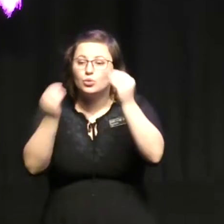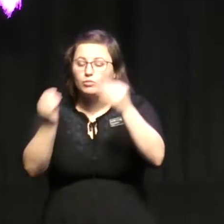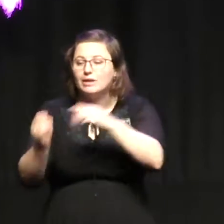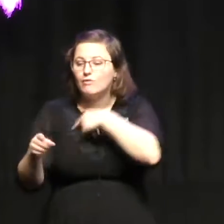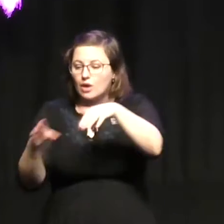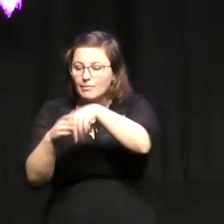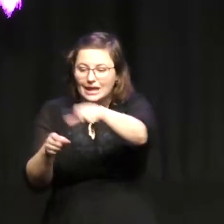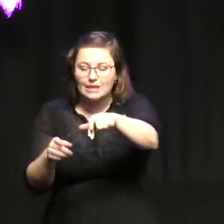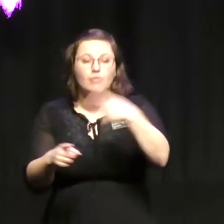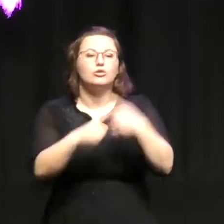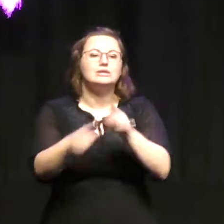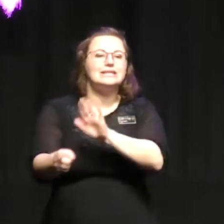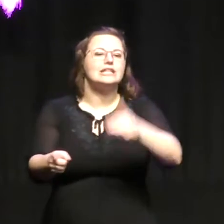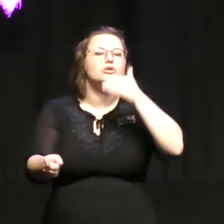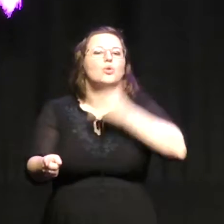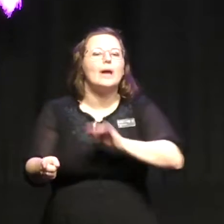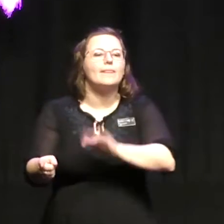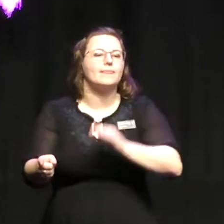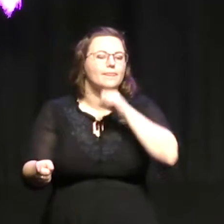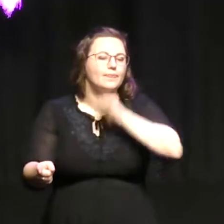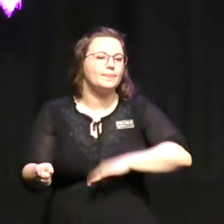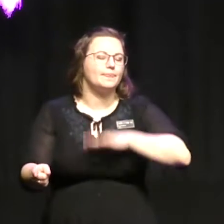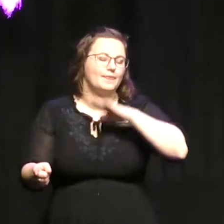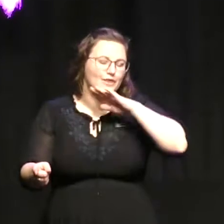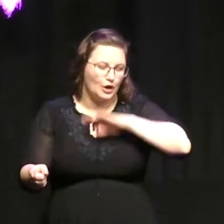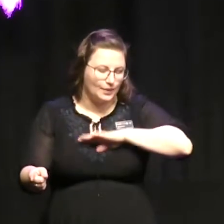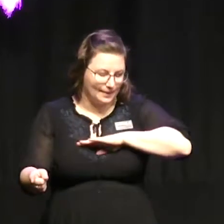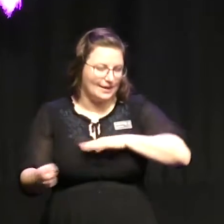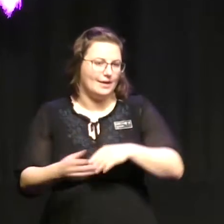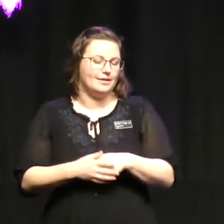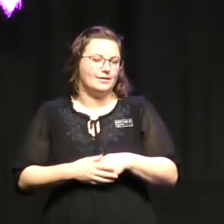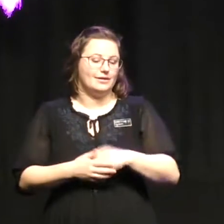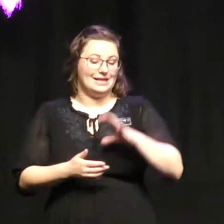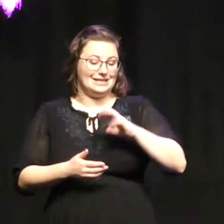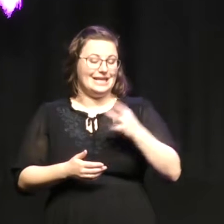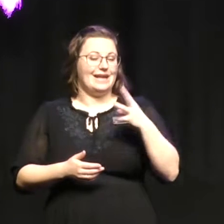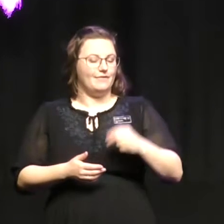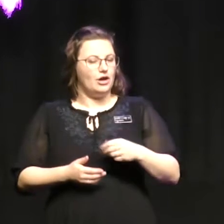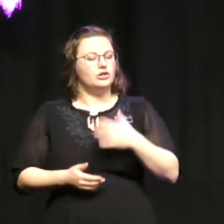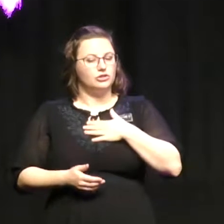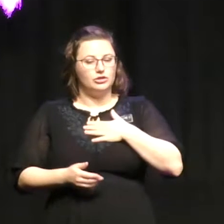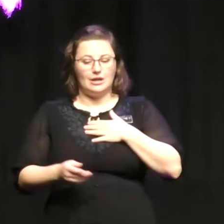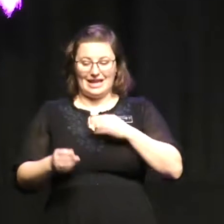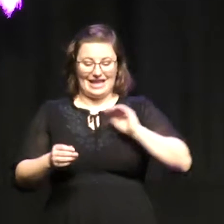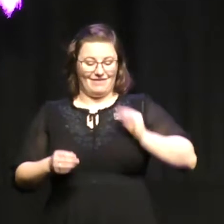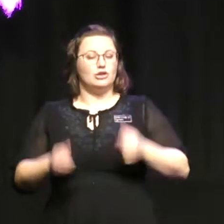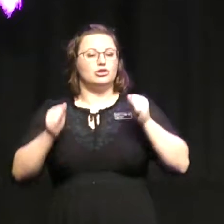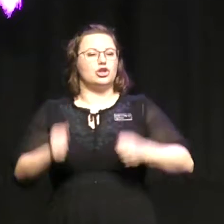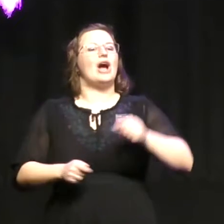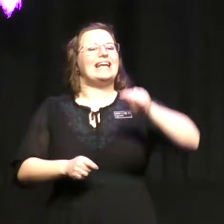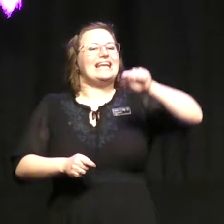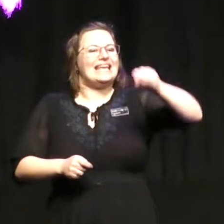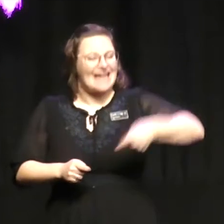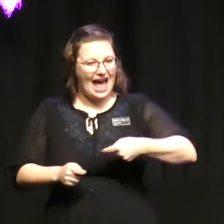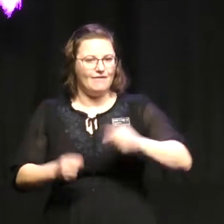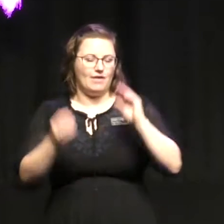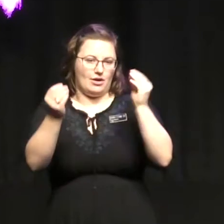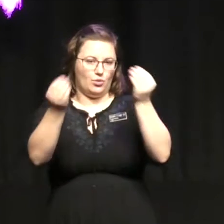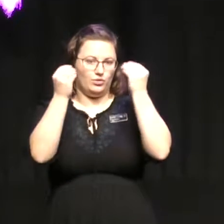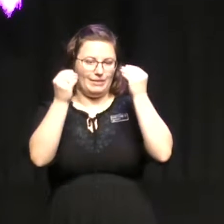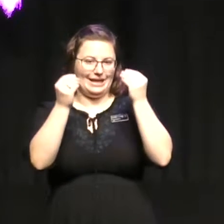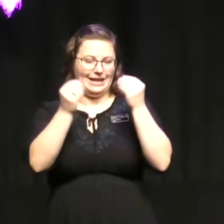and their young daughters. They've always believed that women should demand for education rather